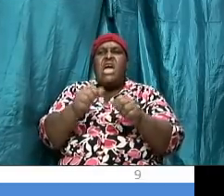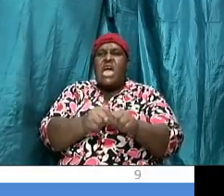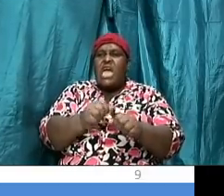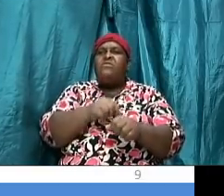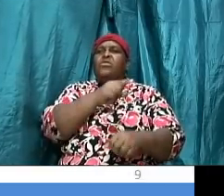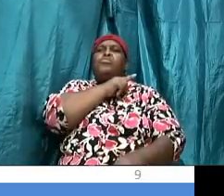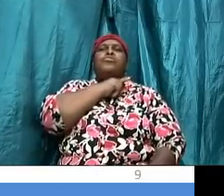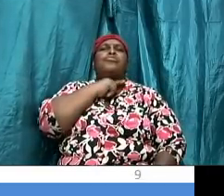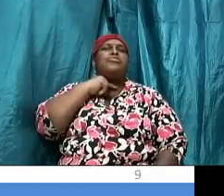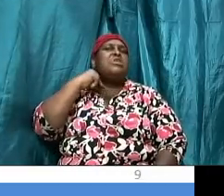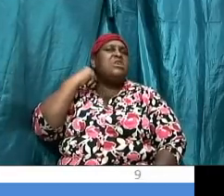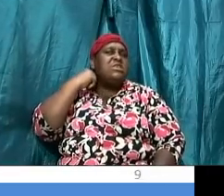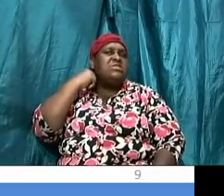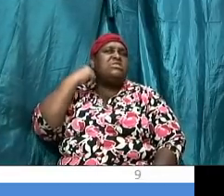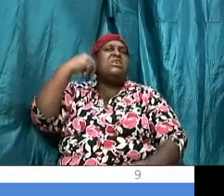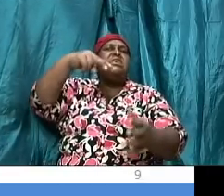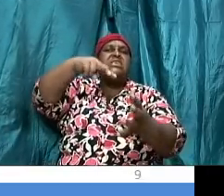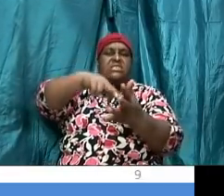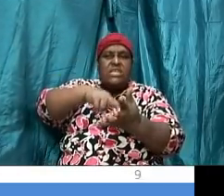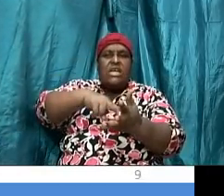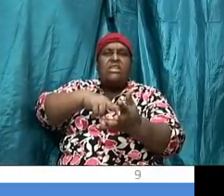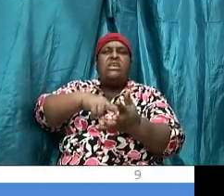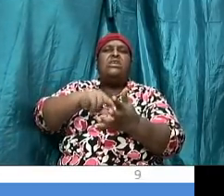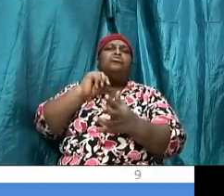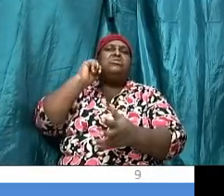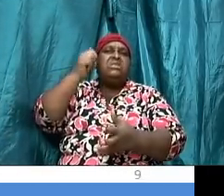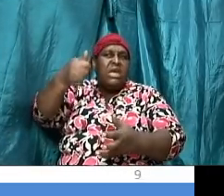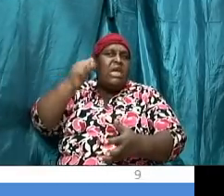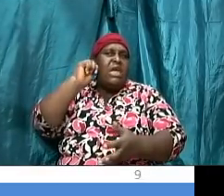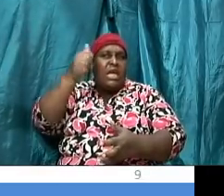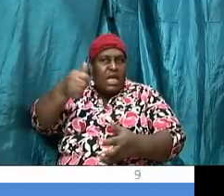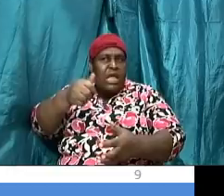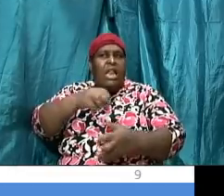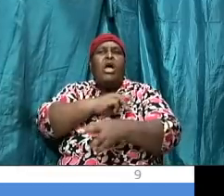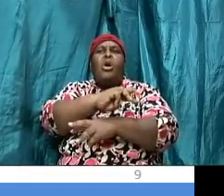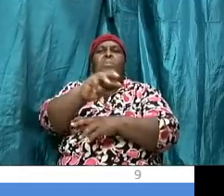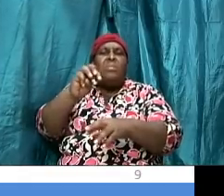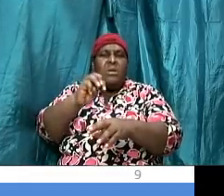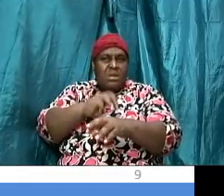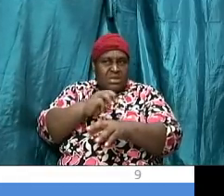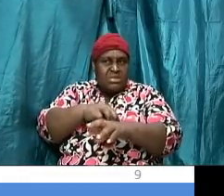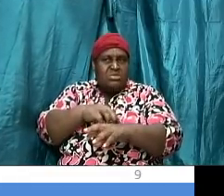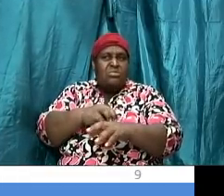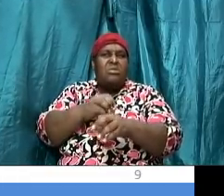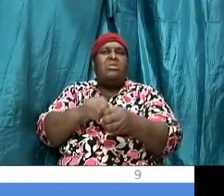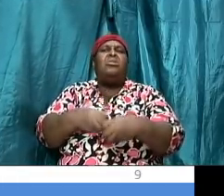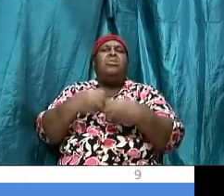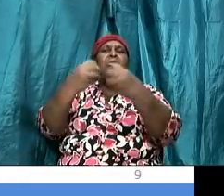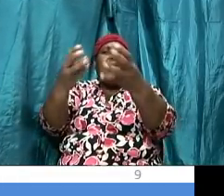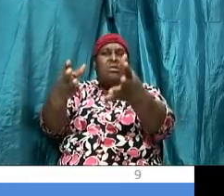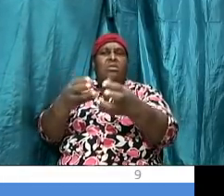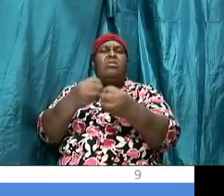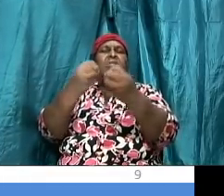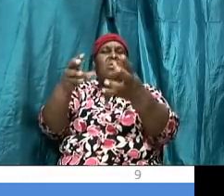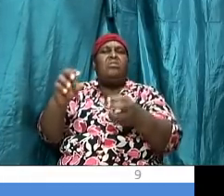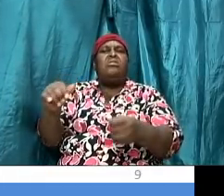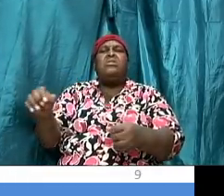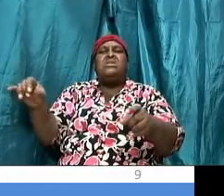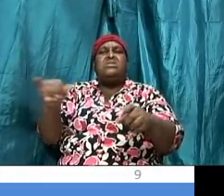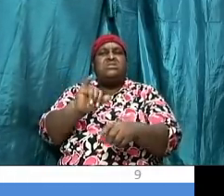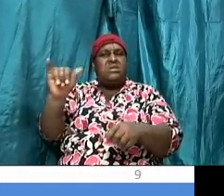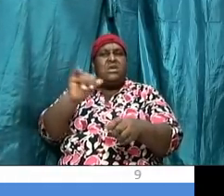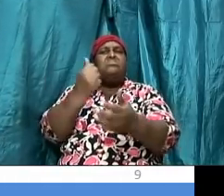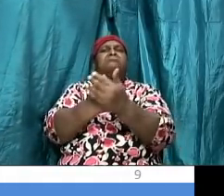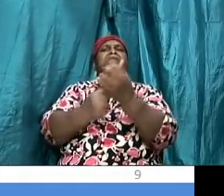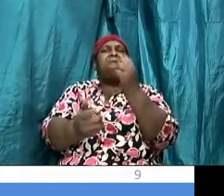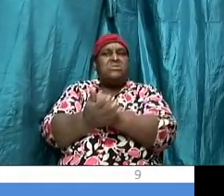priest standeth daily, ministering and offering oftentimes the same sacrifice, which can